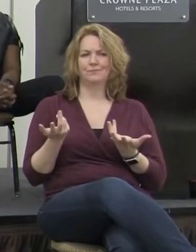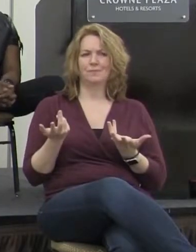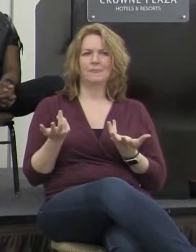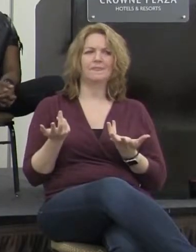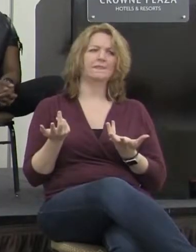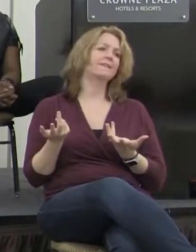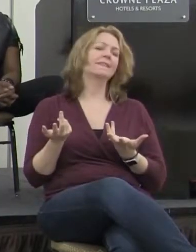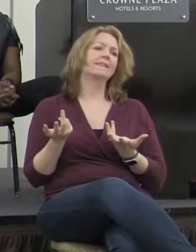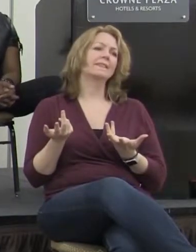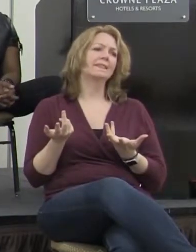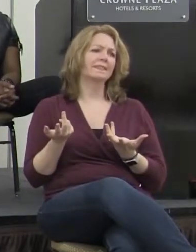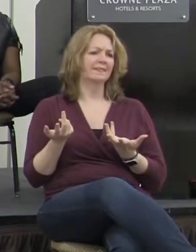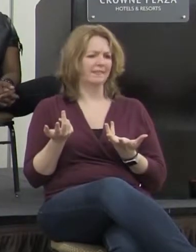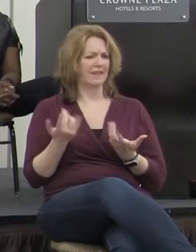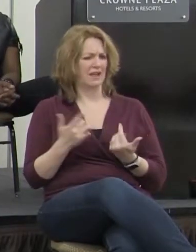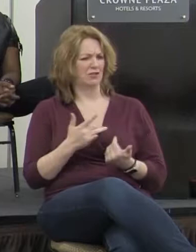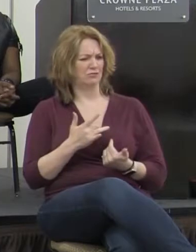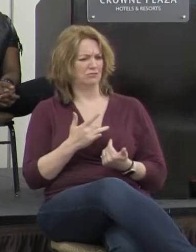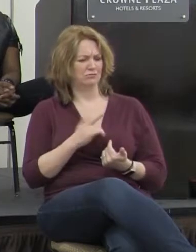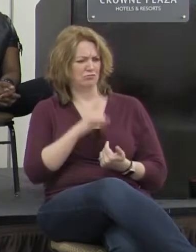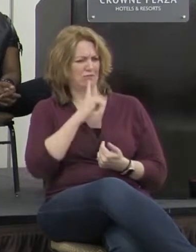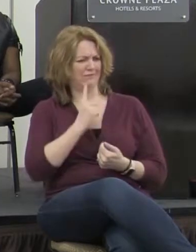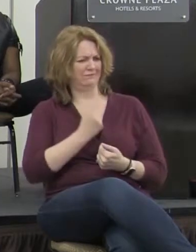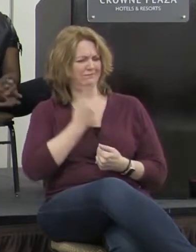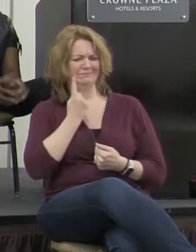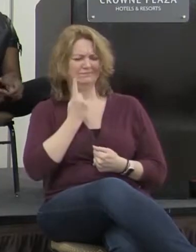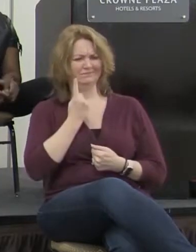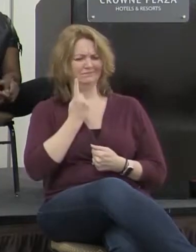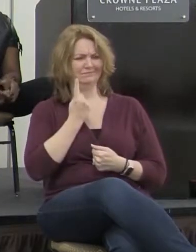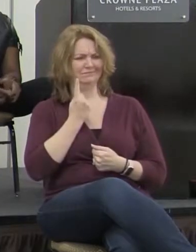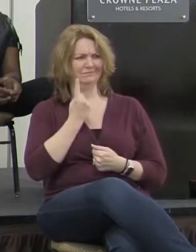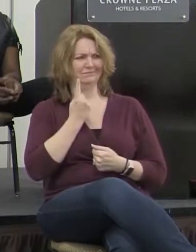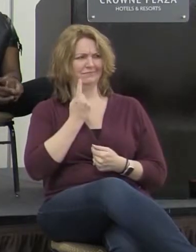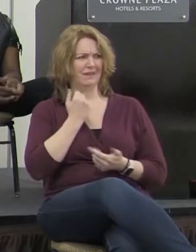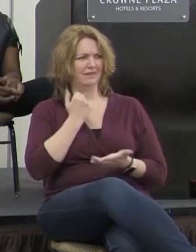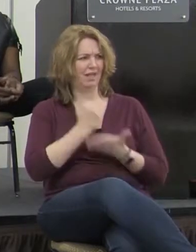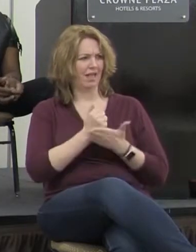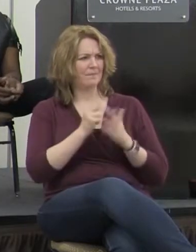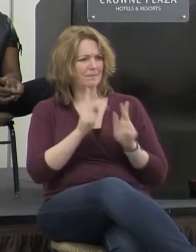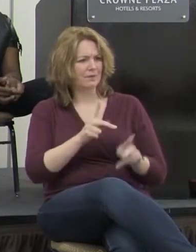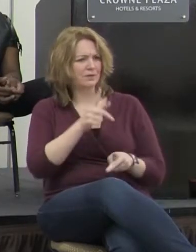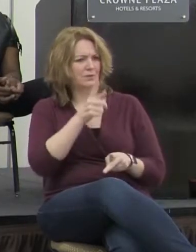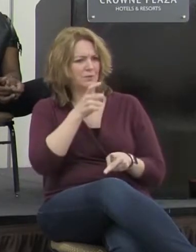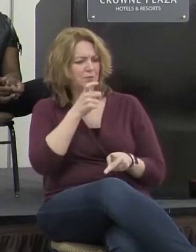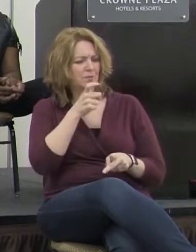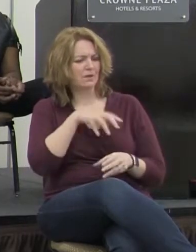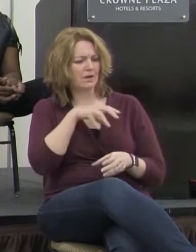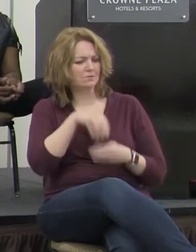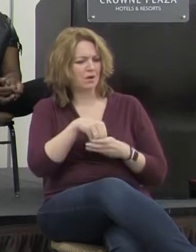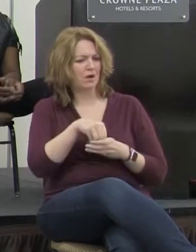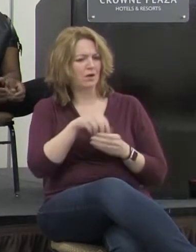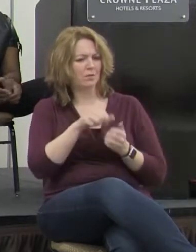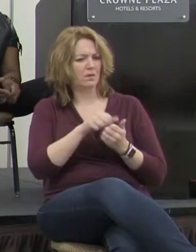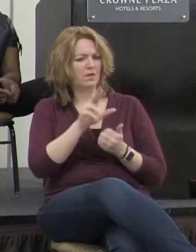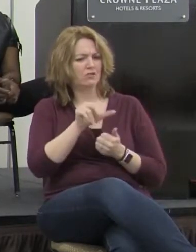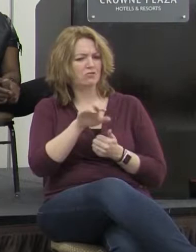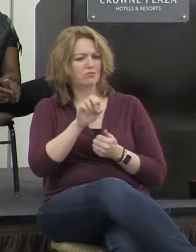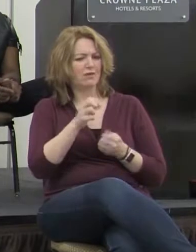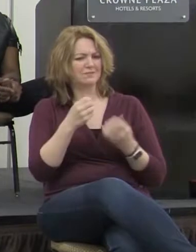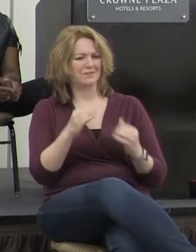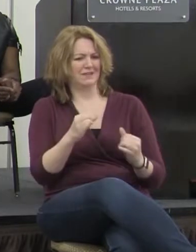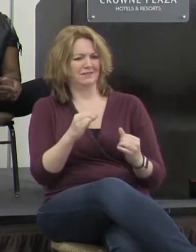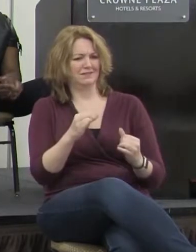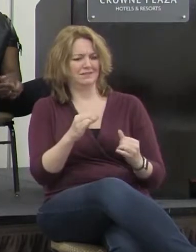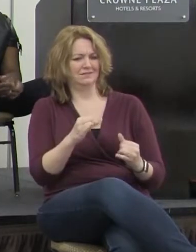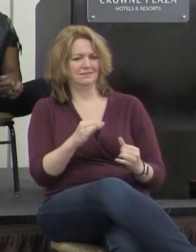is demeaning. In order to help someone who is a part of race play, see it in the same